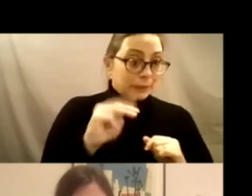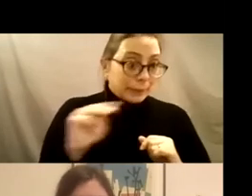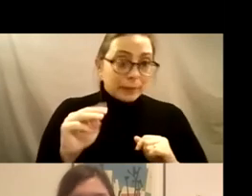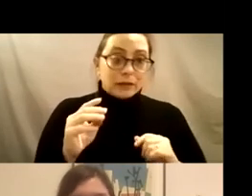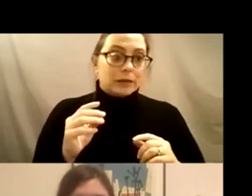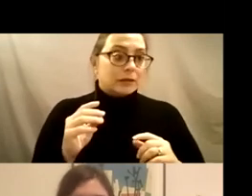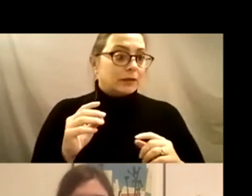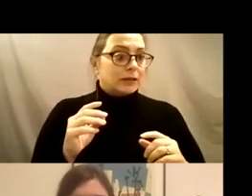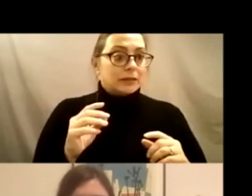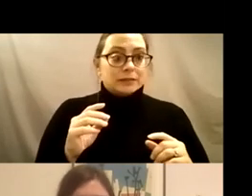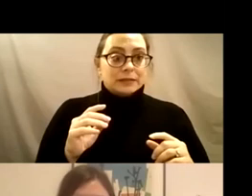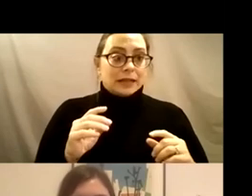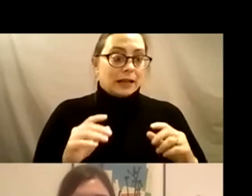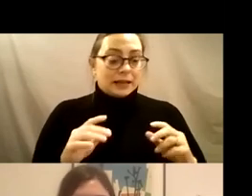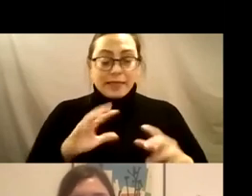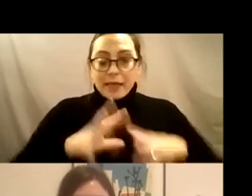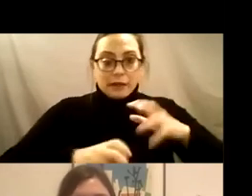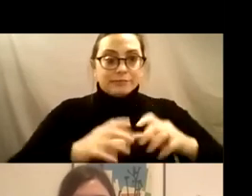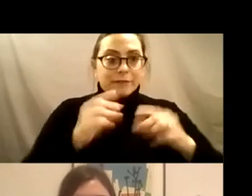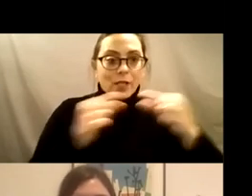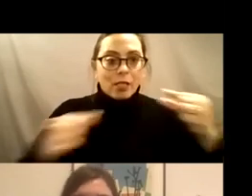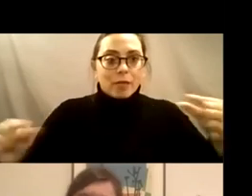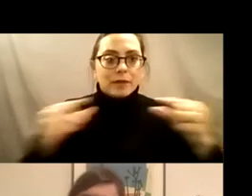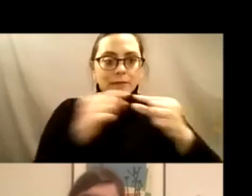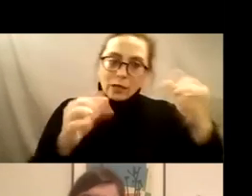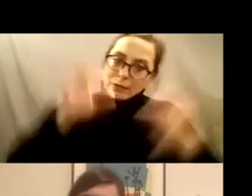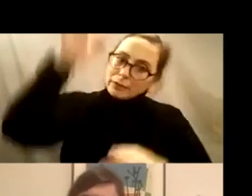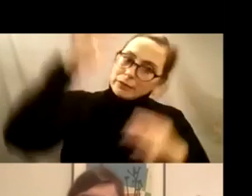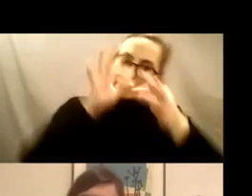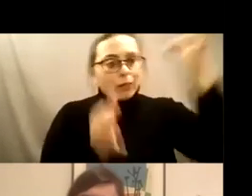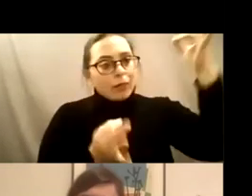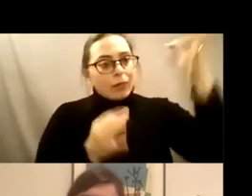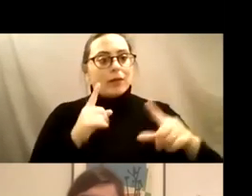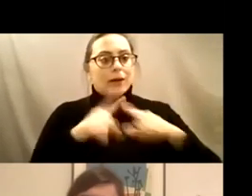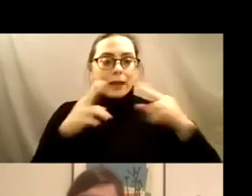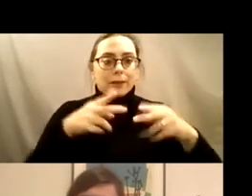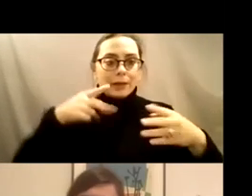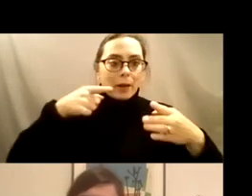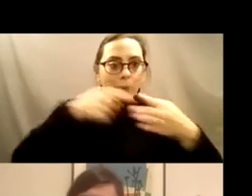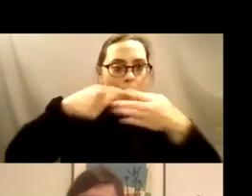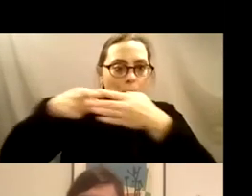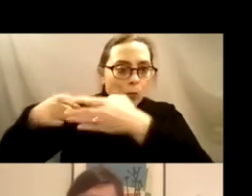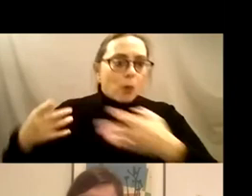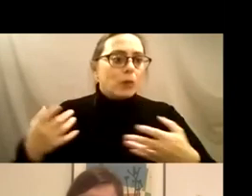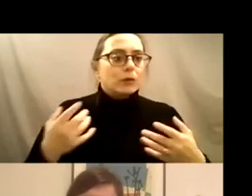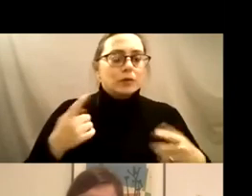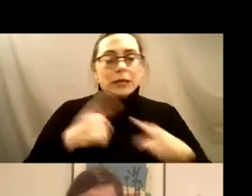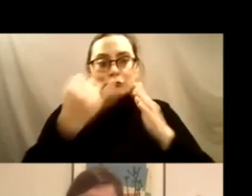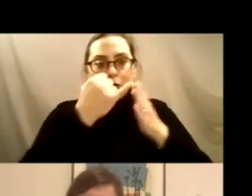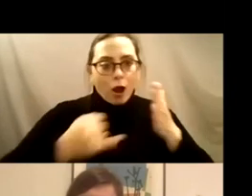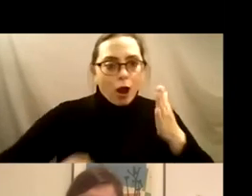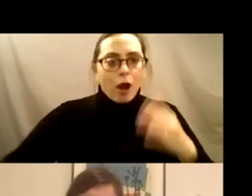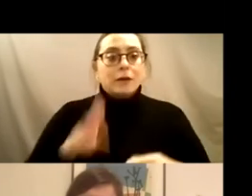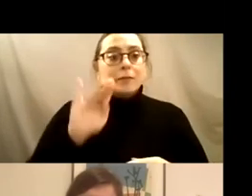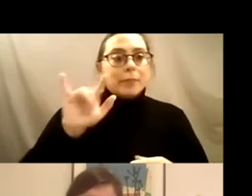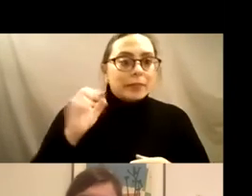just like messing it with my hands and like looking at it and then cutting it up and like poking holes in it and drawing all over it and bleaching it